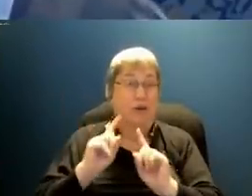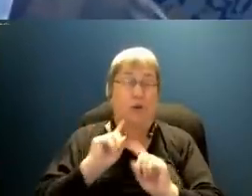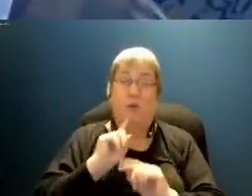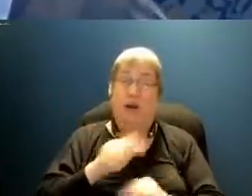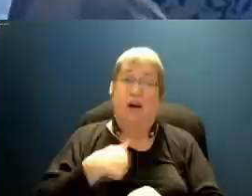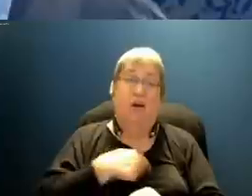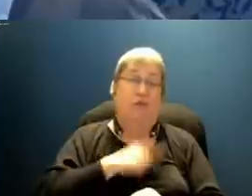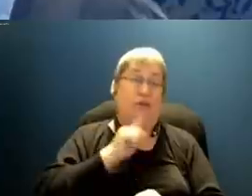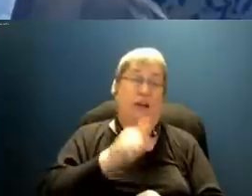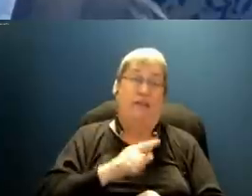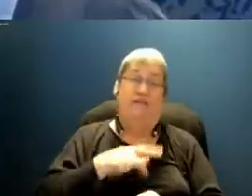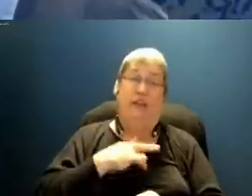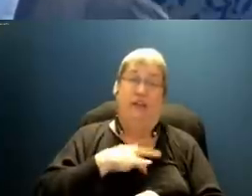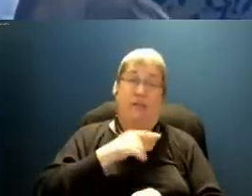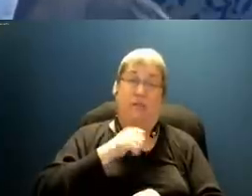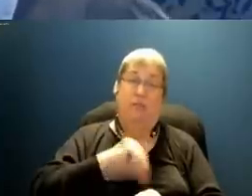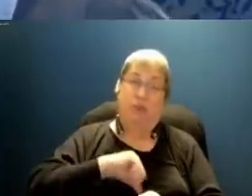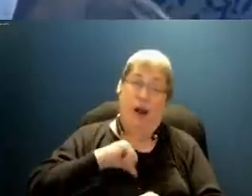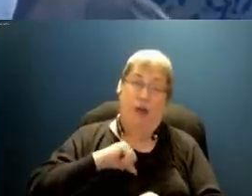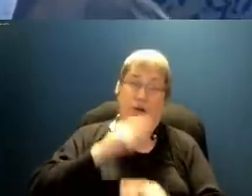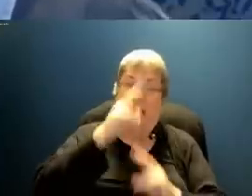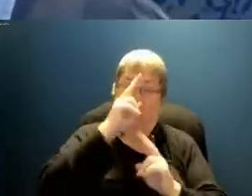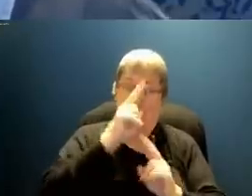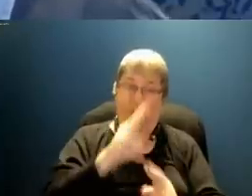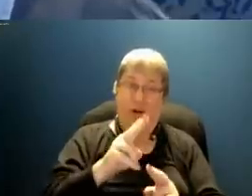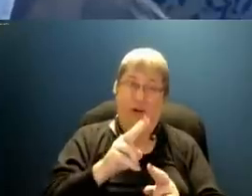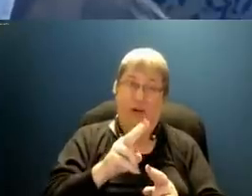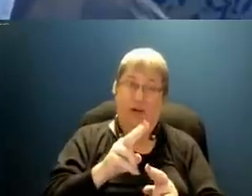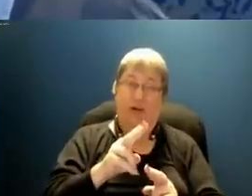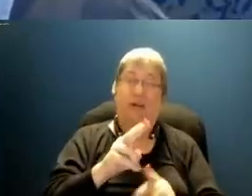we are today to recognize all that you have achieved.